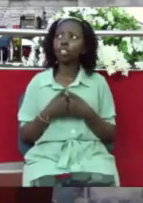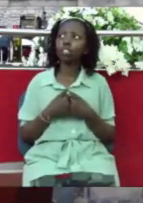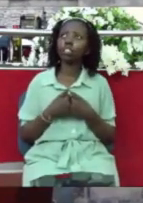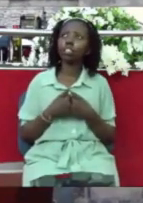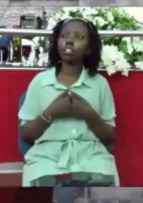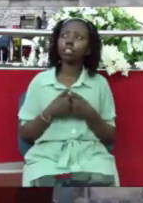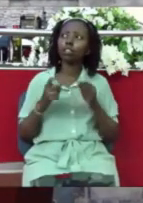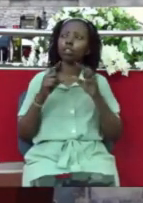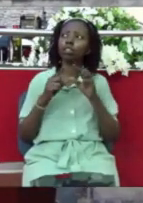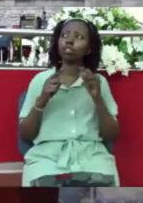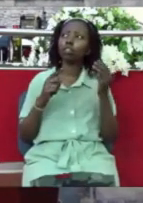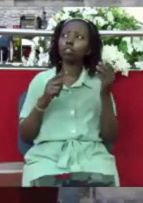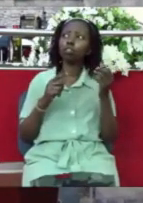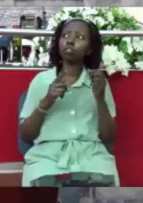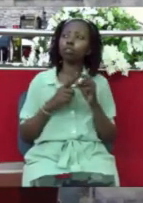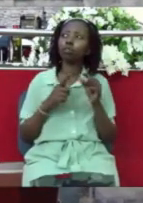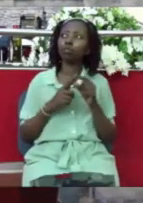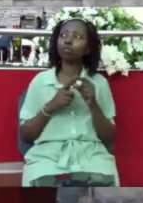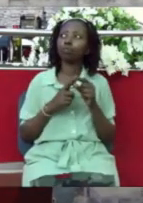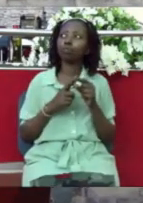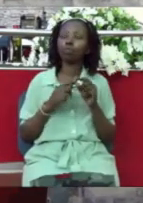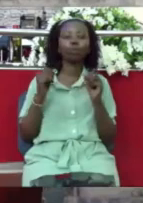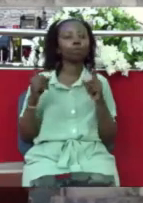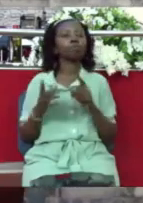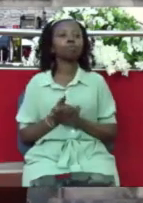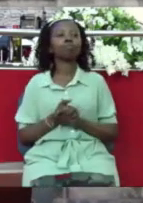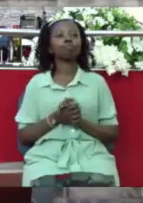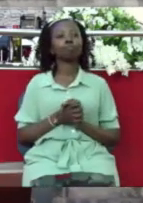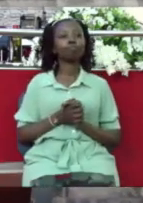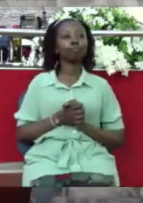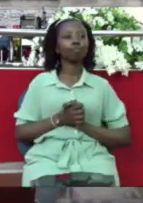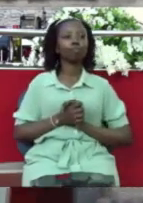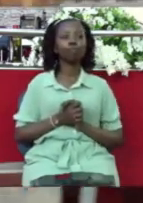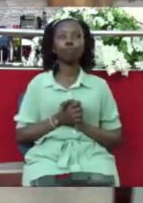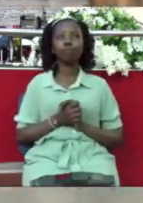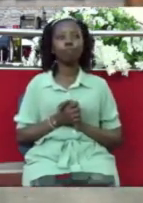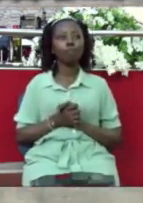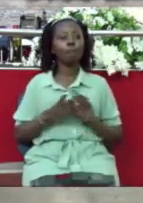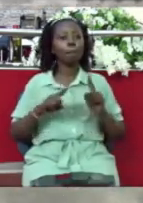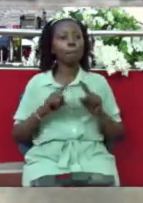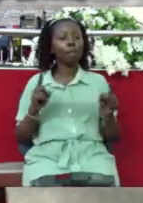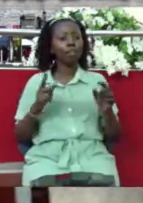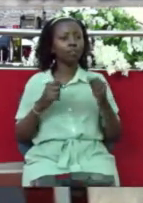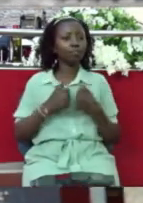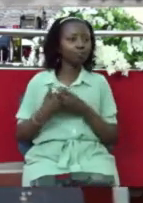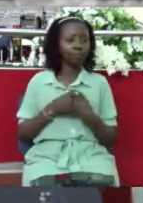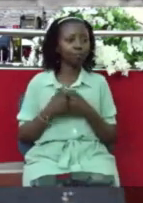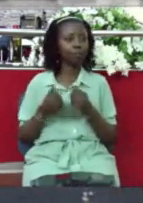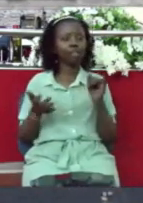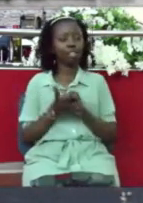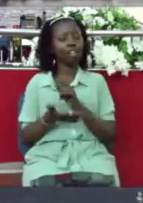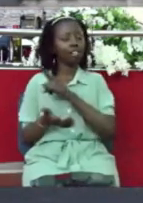Aya. Put the one about trials. Okay. But the trials that the Lord has helped me